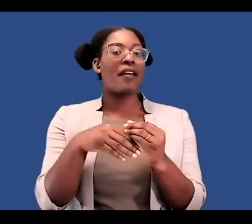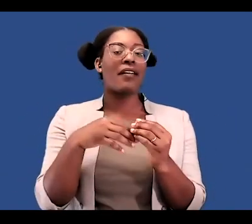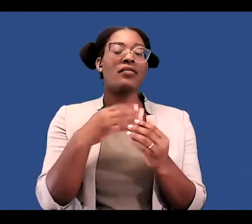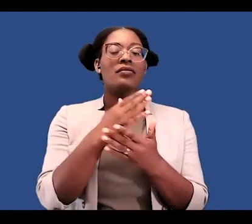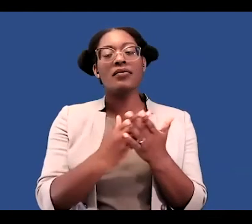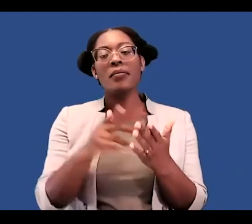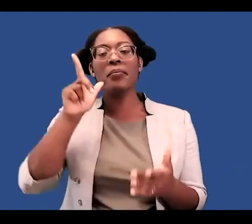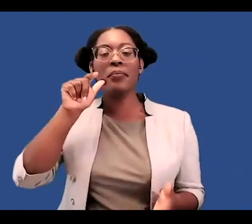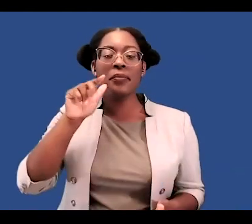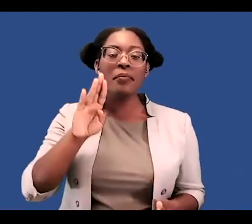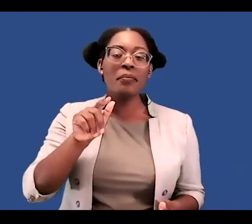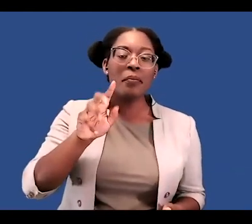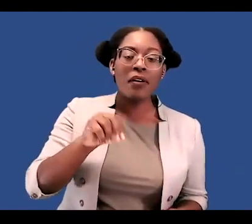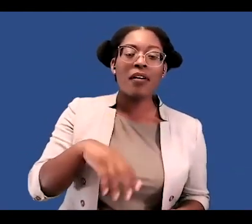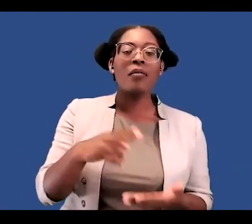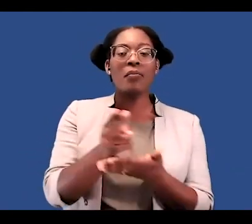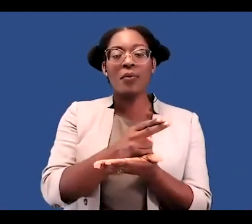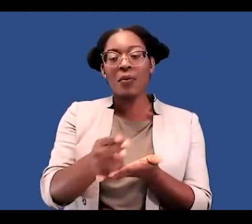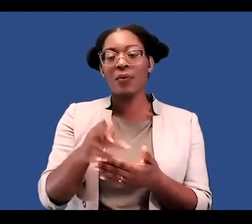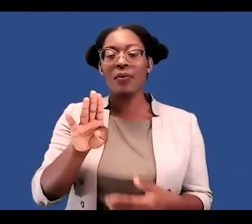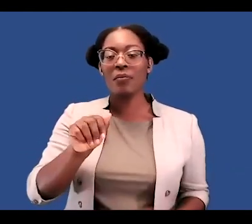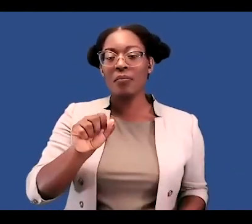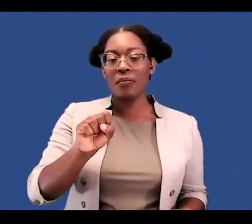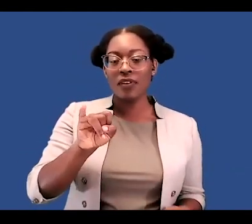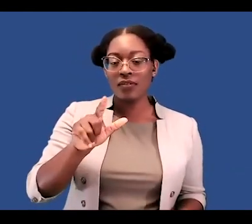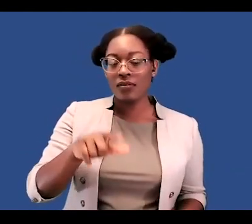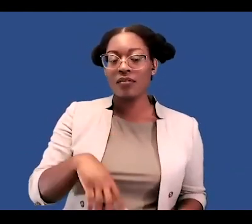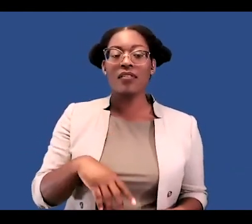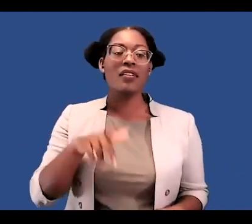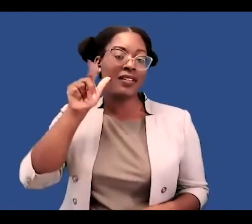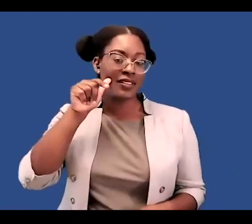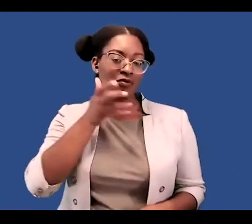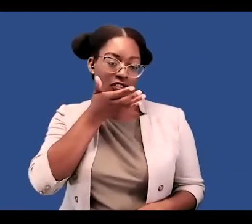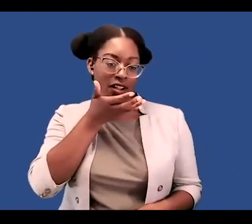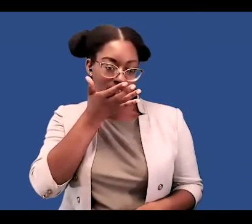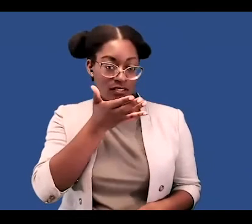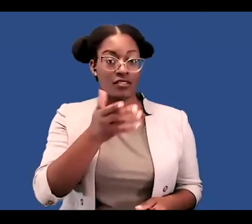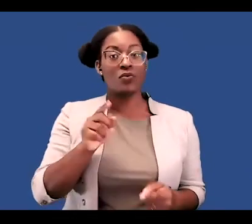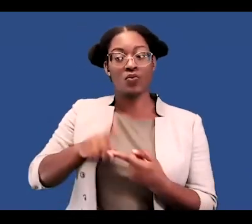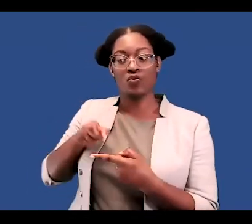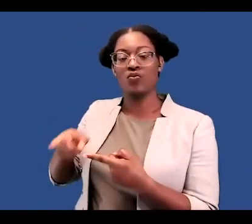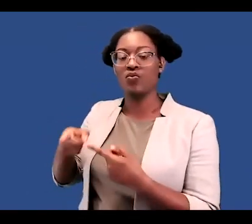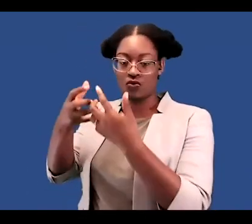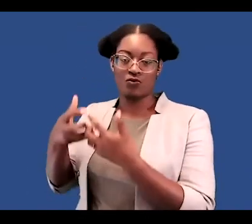lemon balm, some holy basil, and some lemongrass.